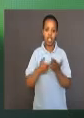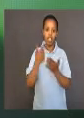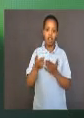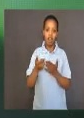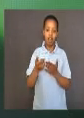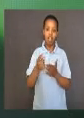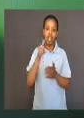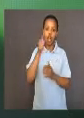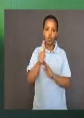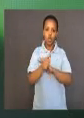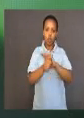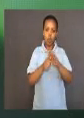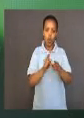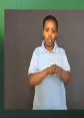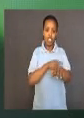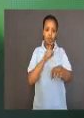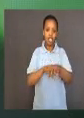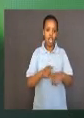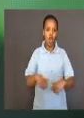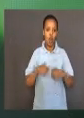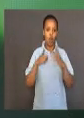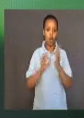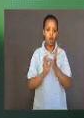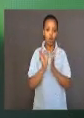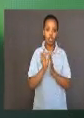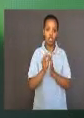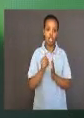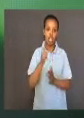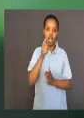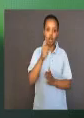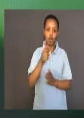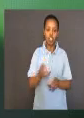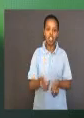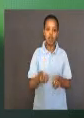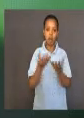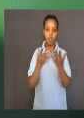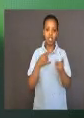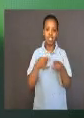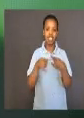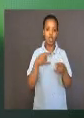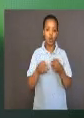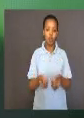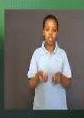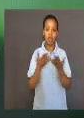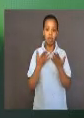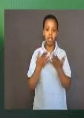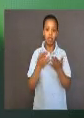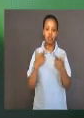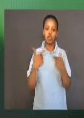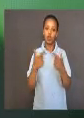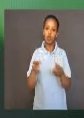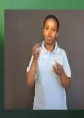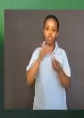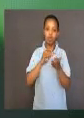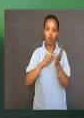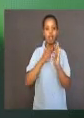more chance it has to produce offspring with traits that give it a